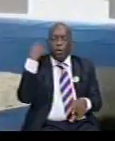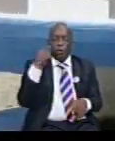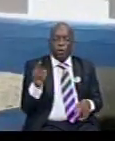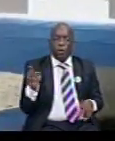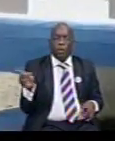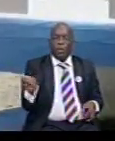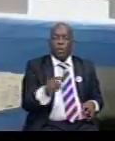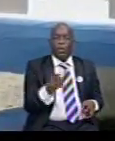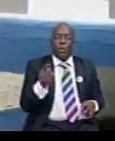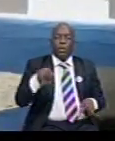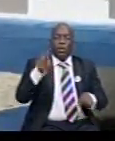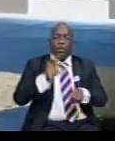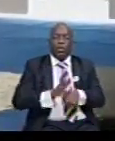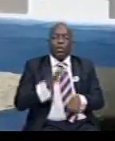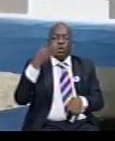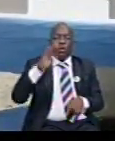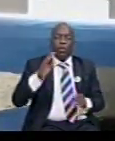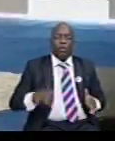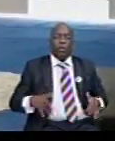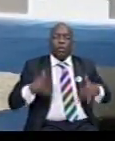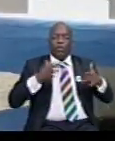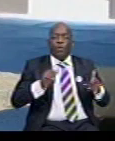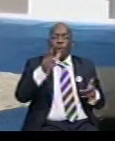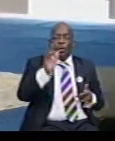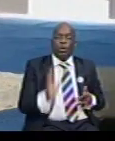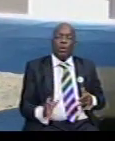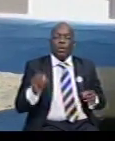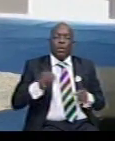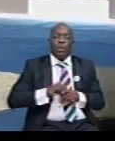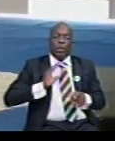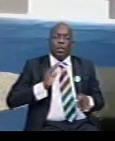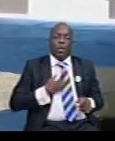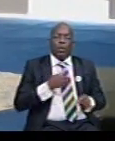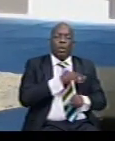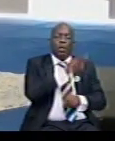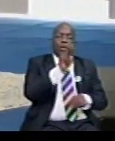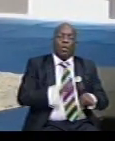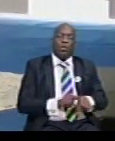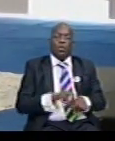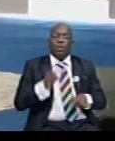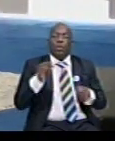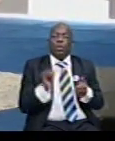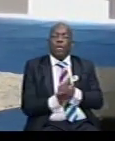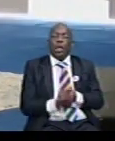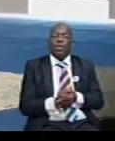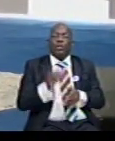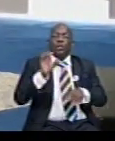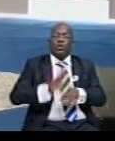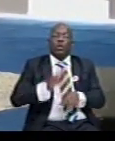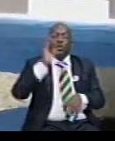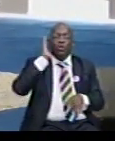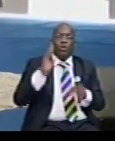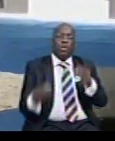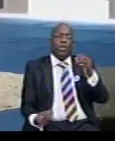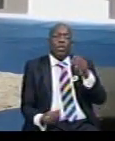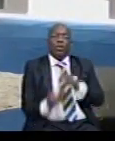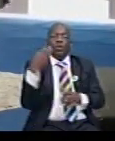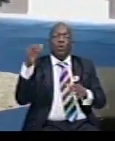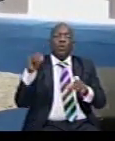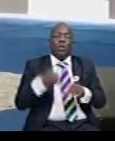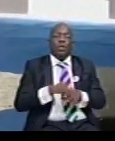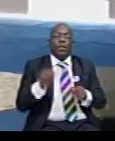living God in our nation, in every other nation, that church will grow in